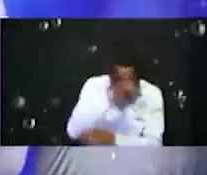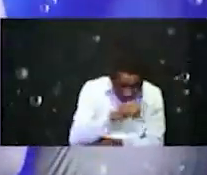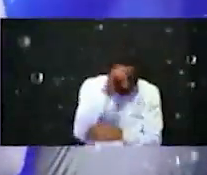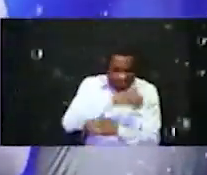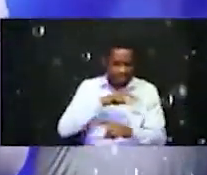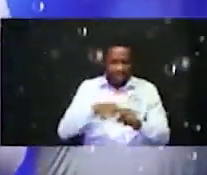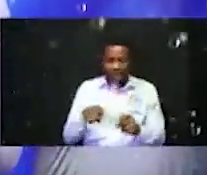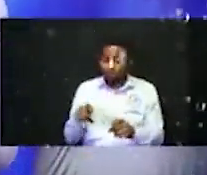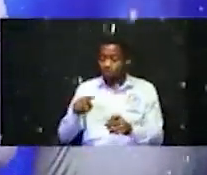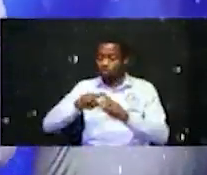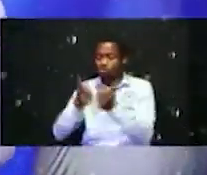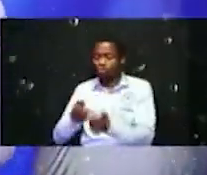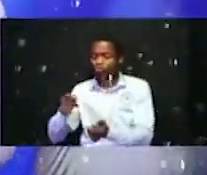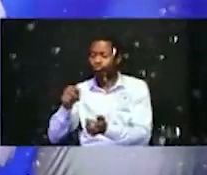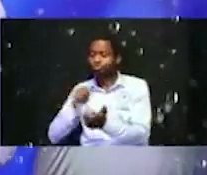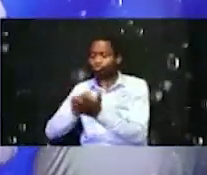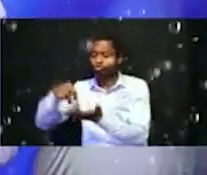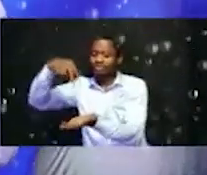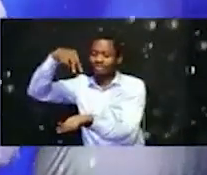they will be standing.